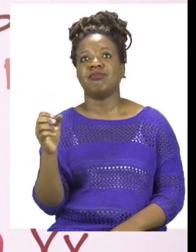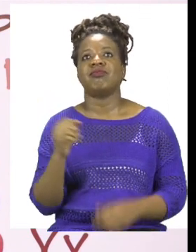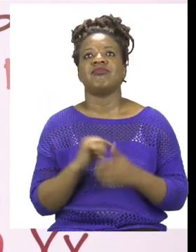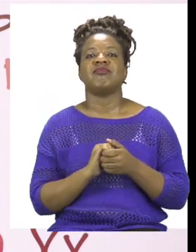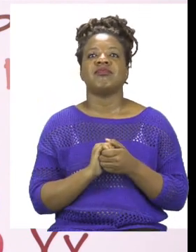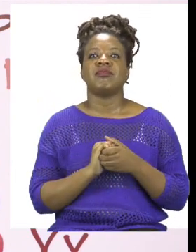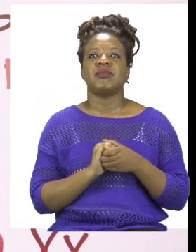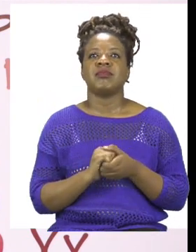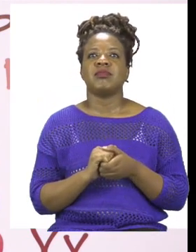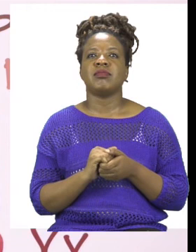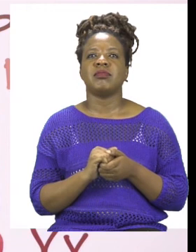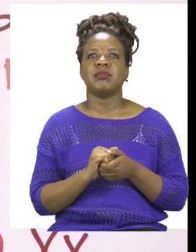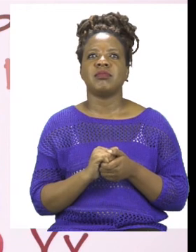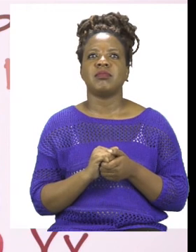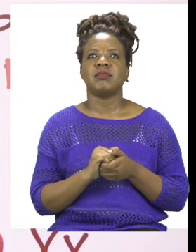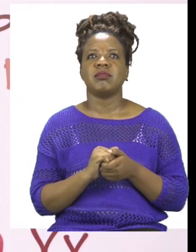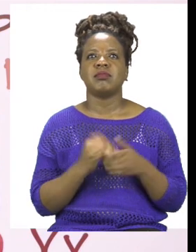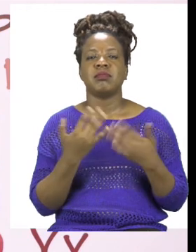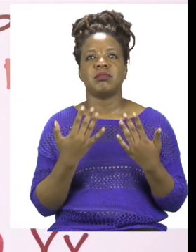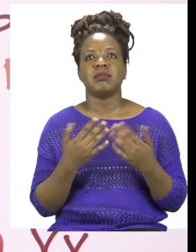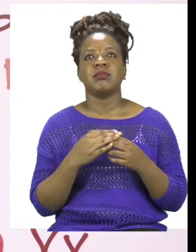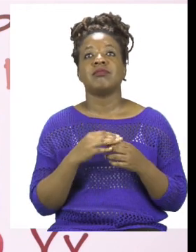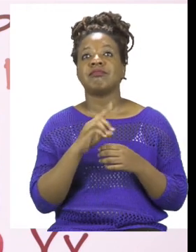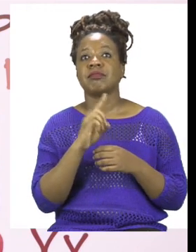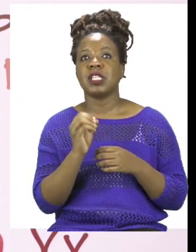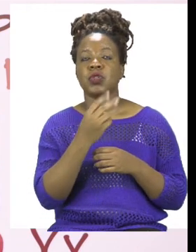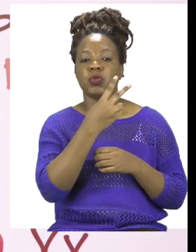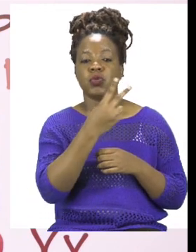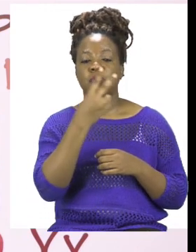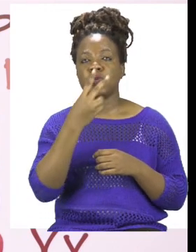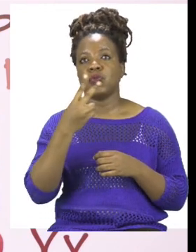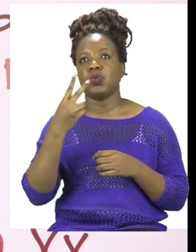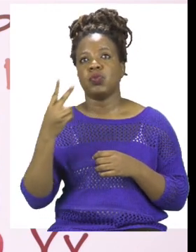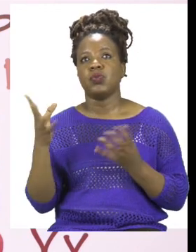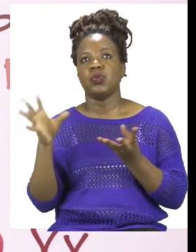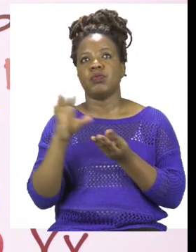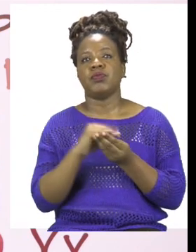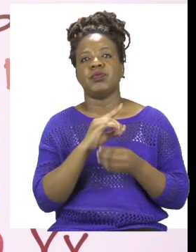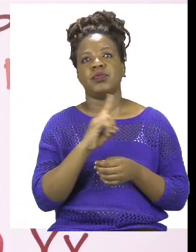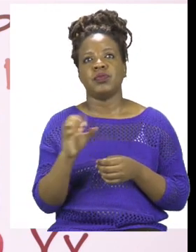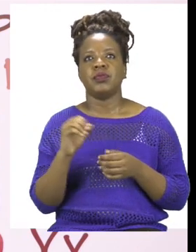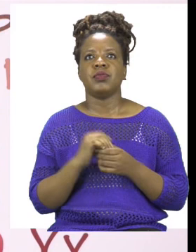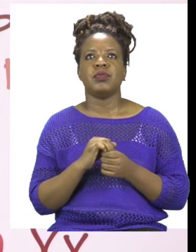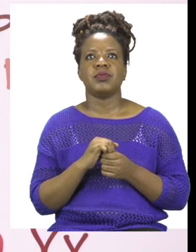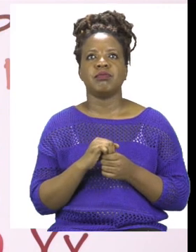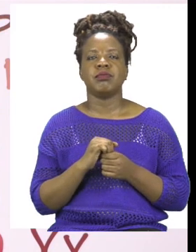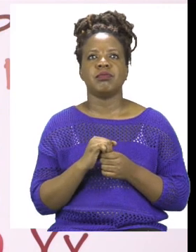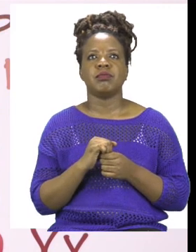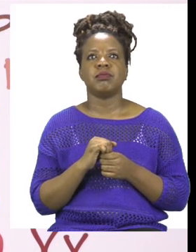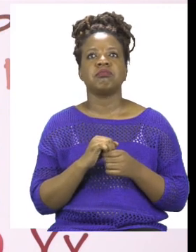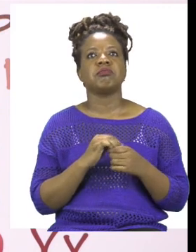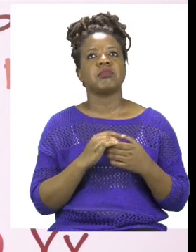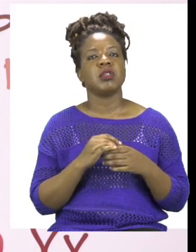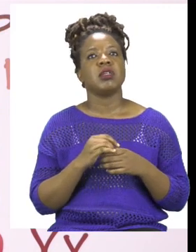1, 2, 3, 4, 5, 6, 7, 8, 9, 10. Now we have given them 10. So our job to make sure that we find the answer for this